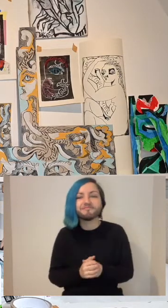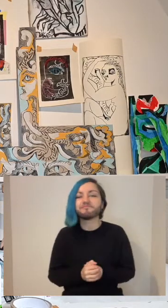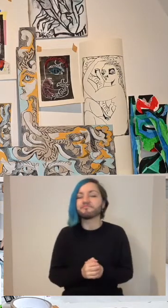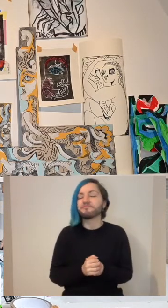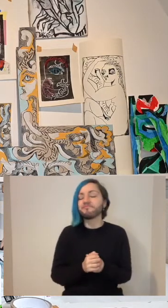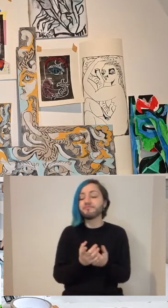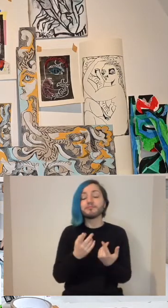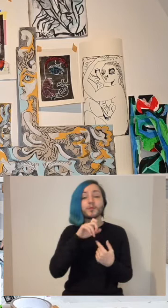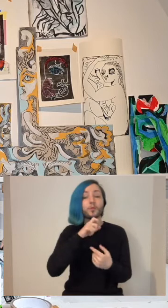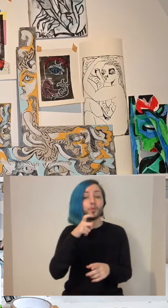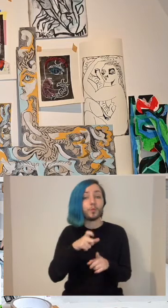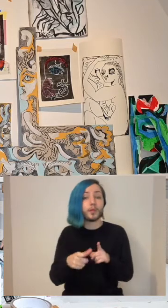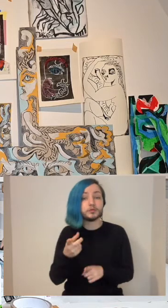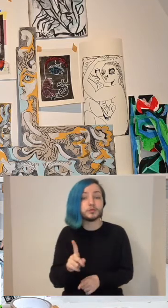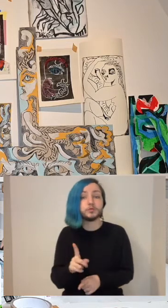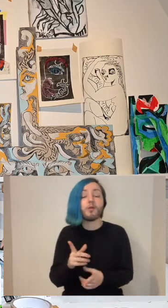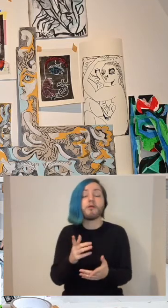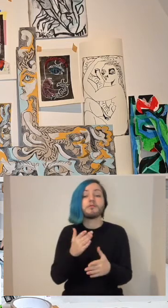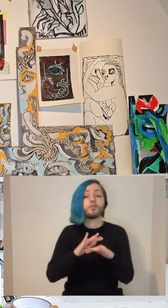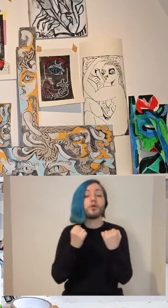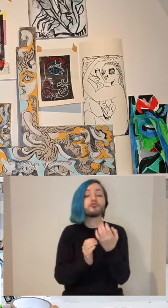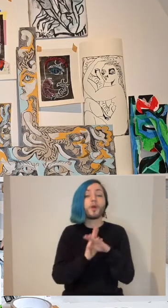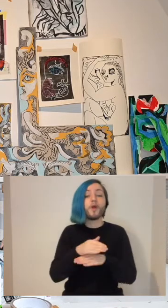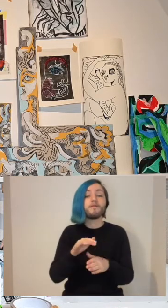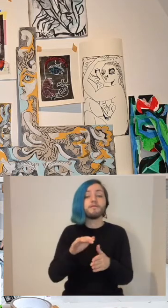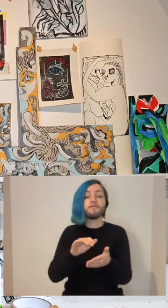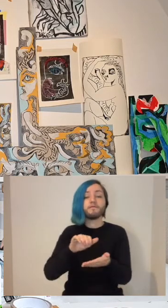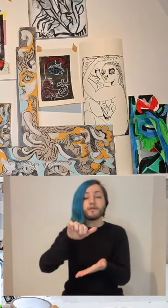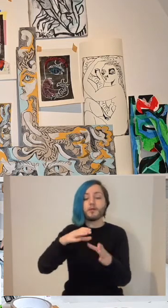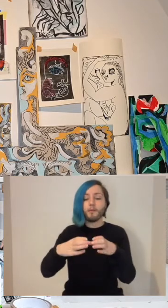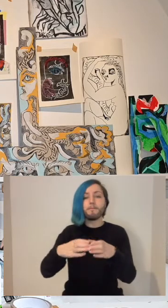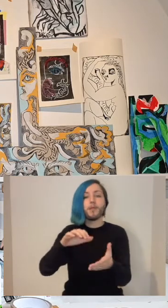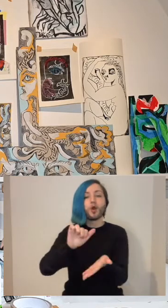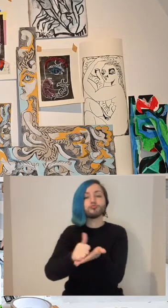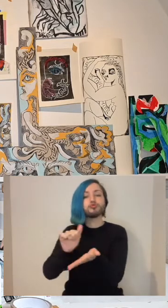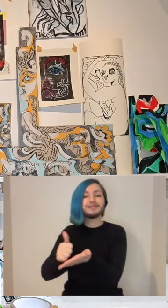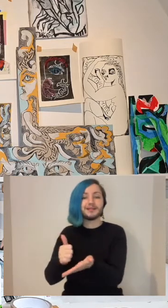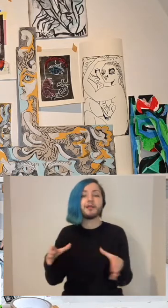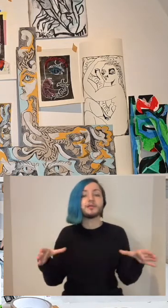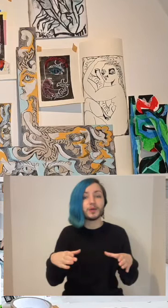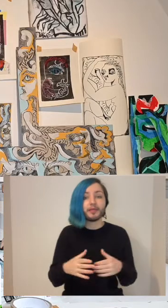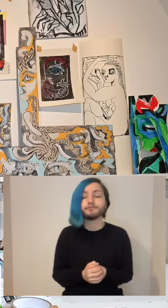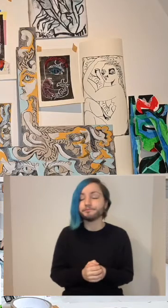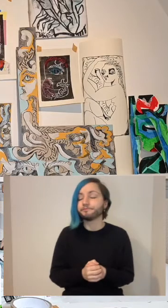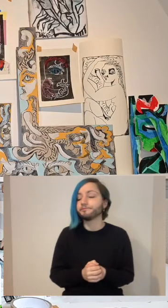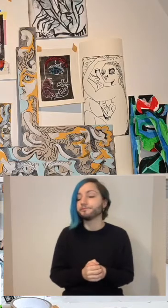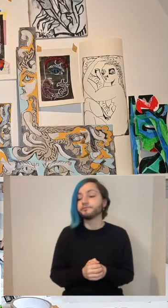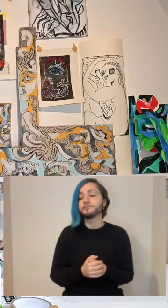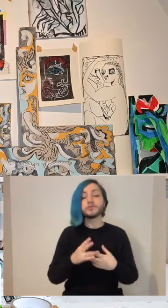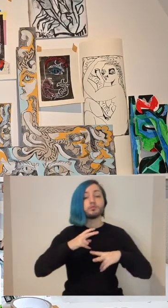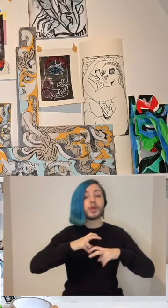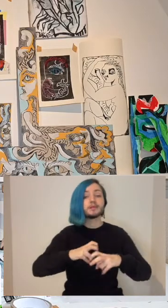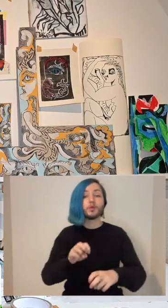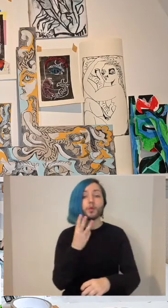we're going to do a workshop in block printing together, and we